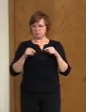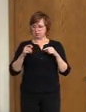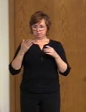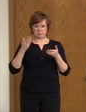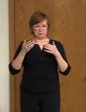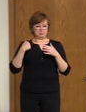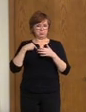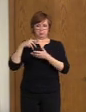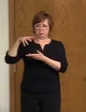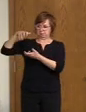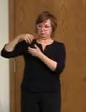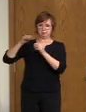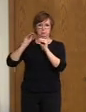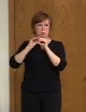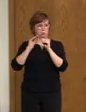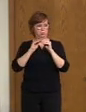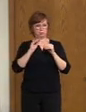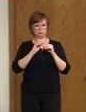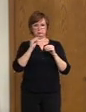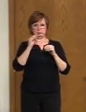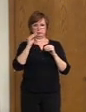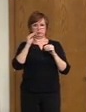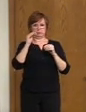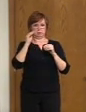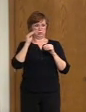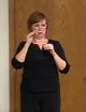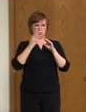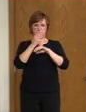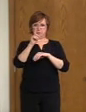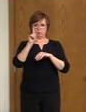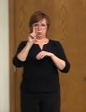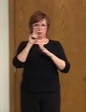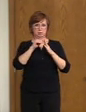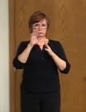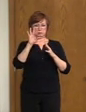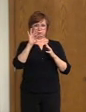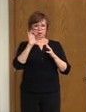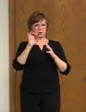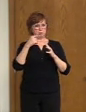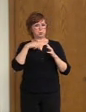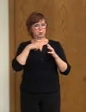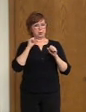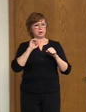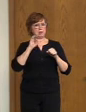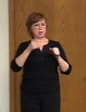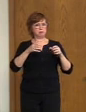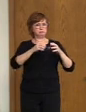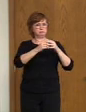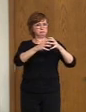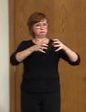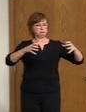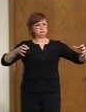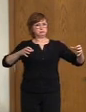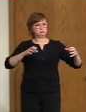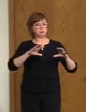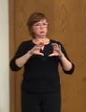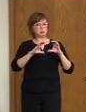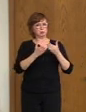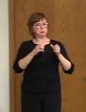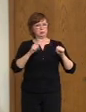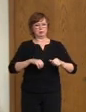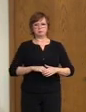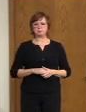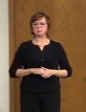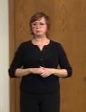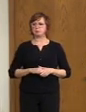is received in a more timely fashion. Moving on to phase 1, which is our targeted